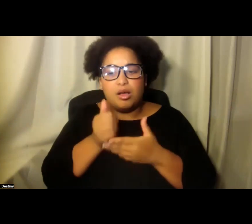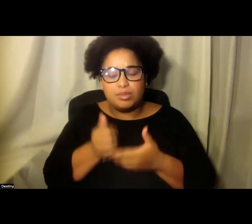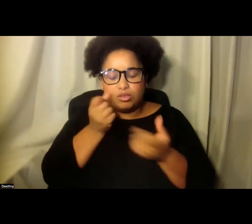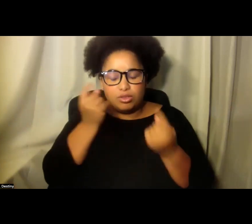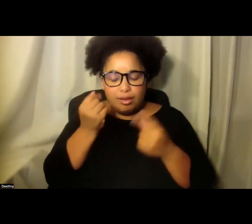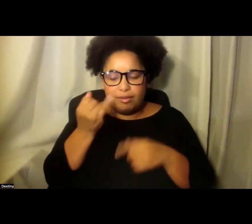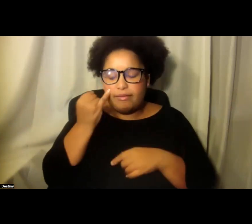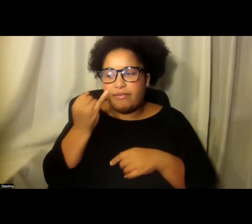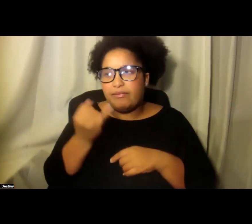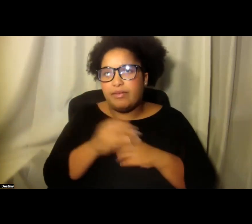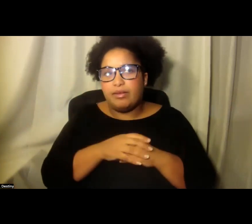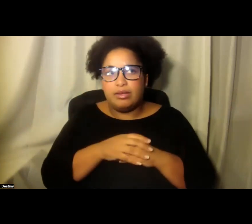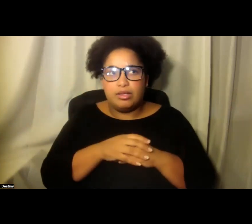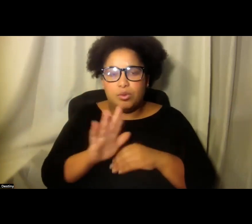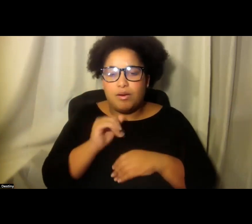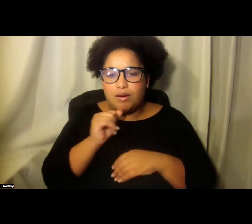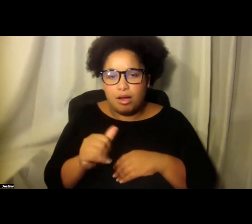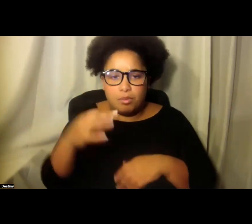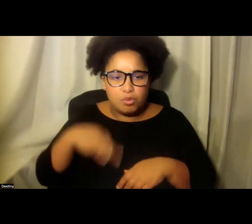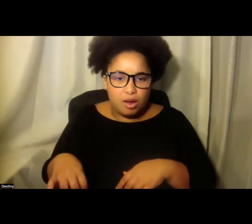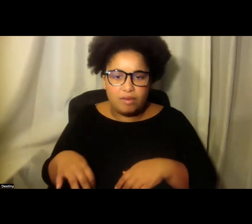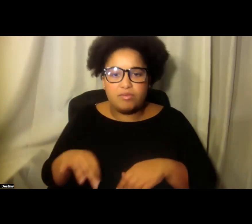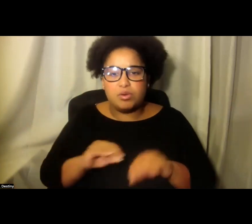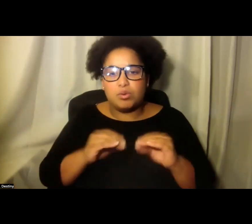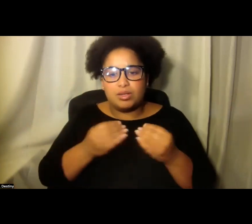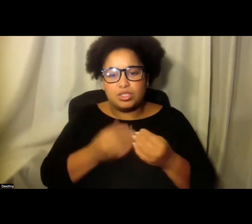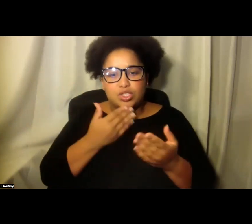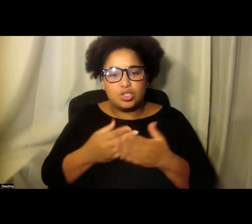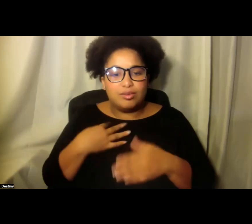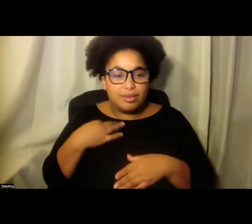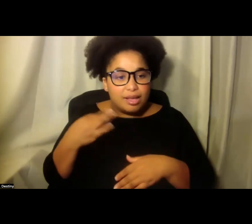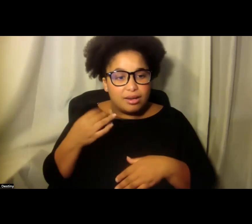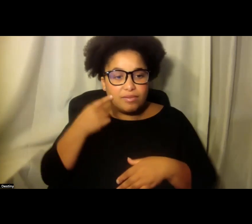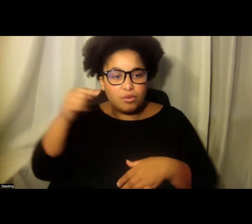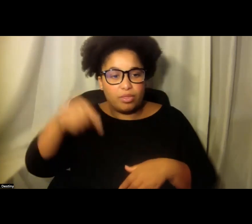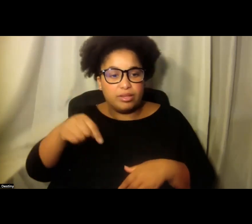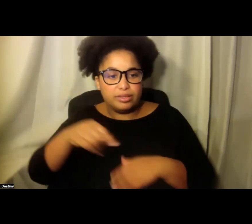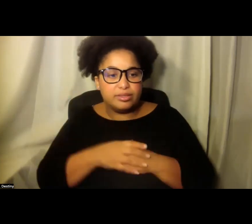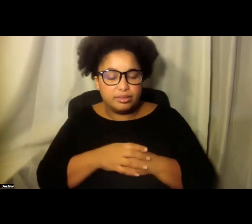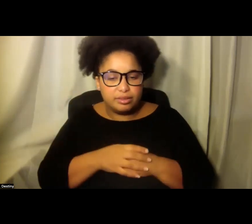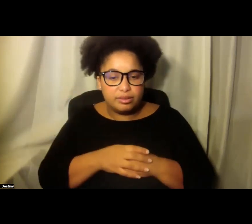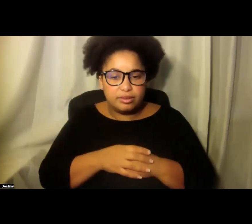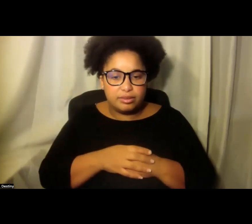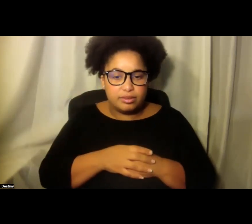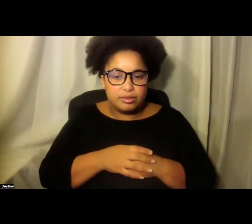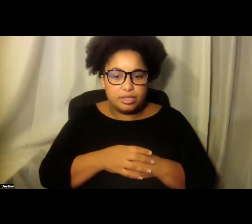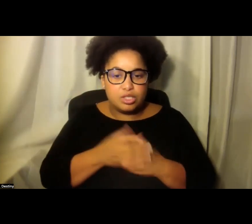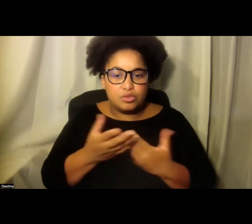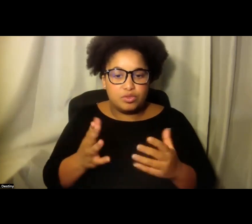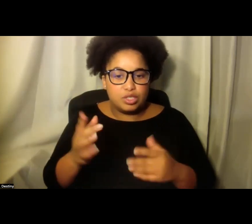if your nonprofit organization is a good candidate for this. We, as you